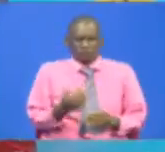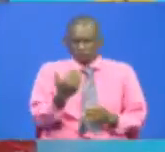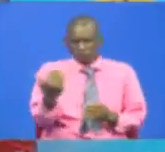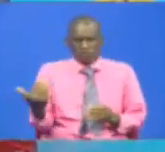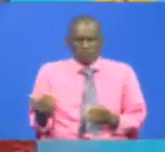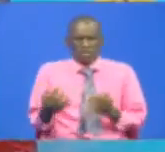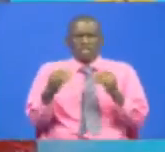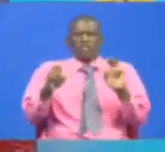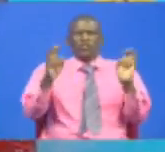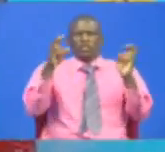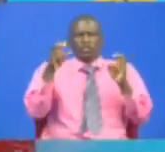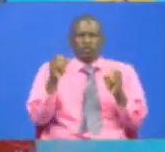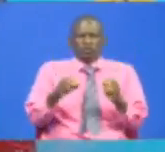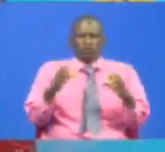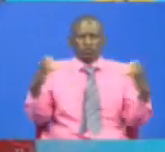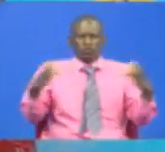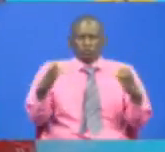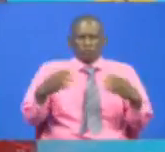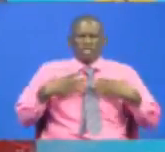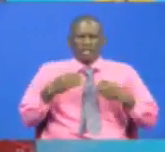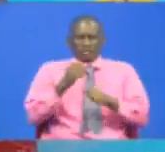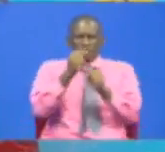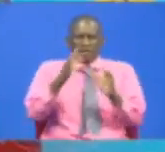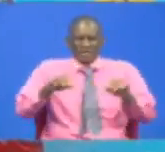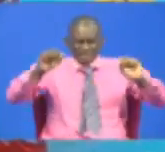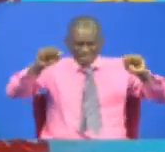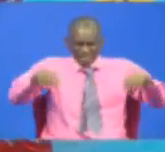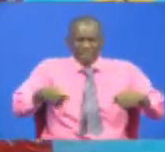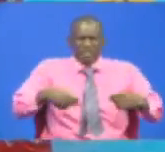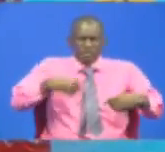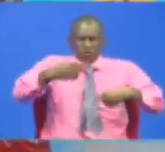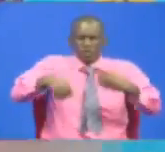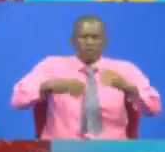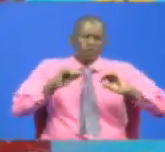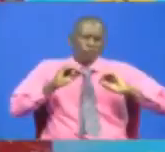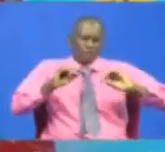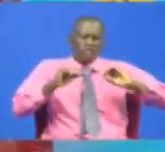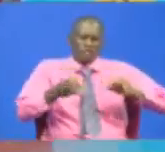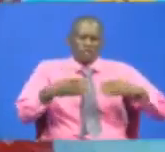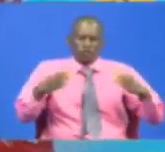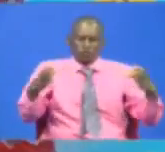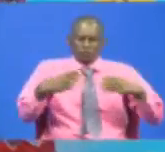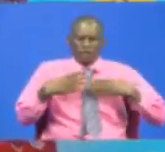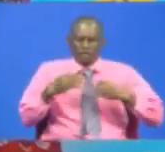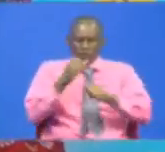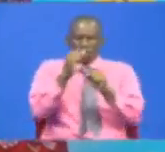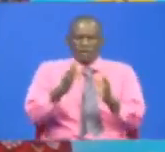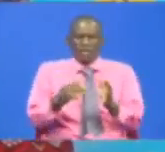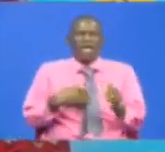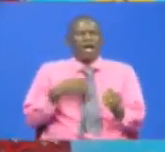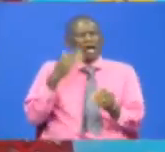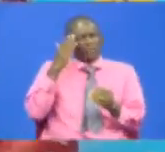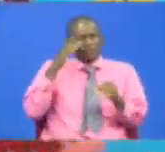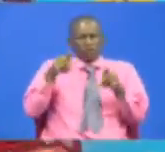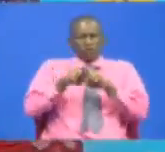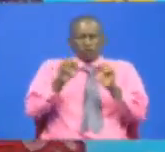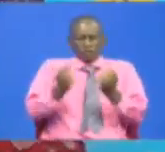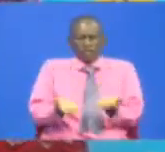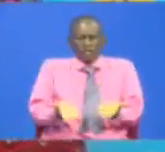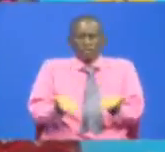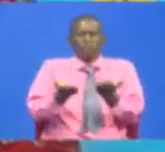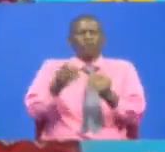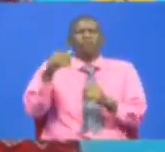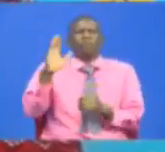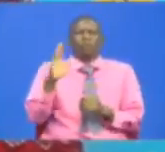The issue of community health workers, yes, we are continuing with the training, and I think that we can also expand a little bit more.